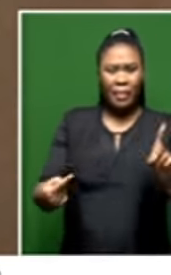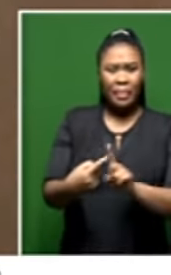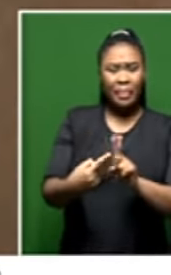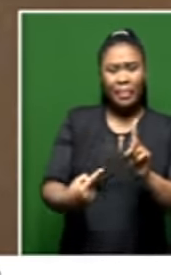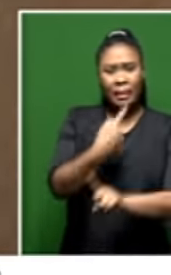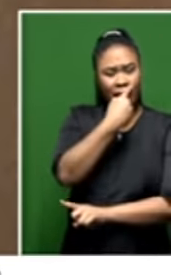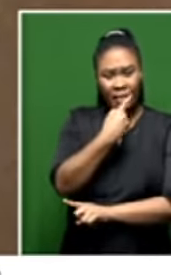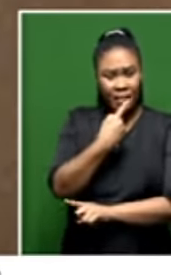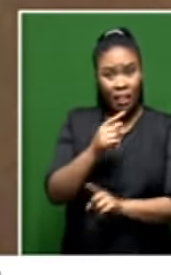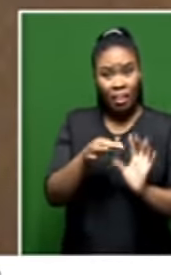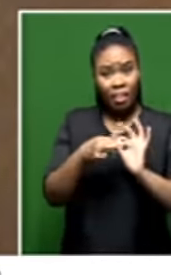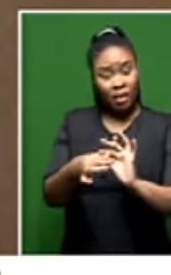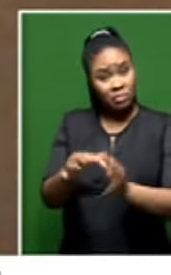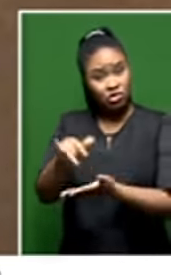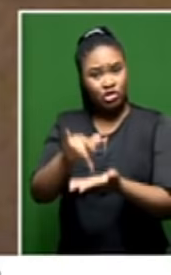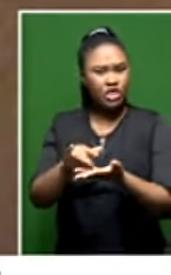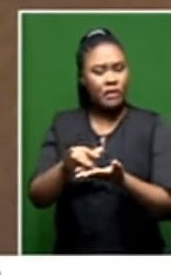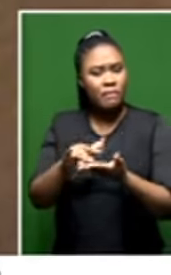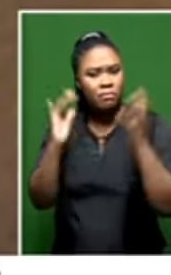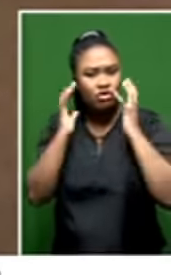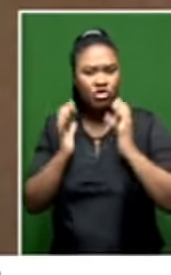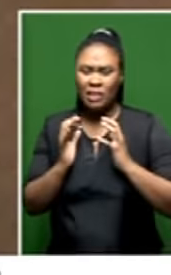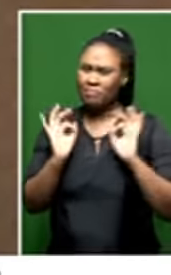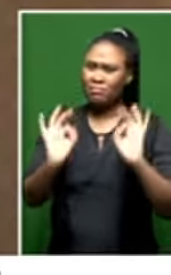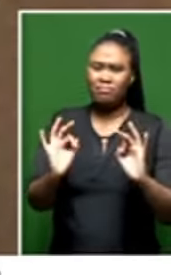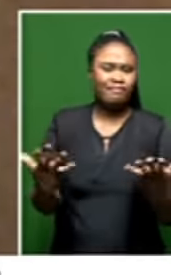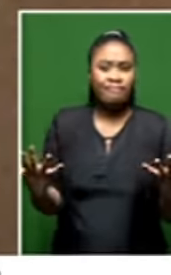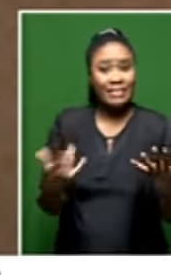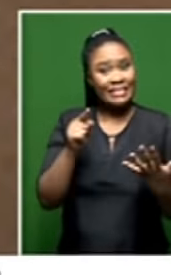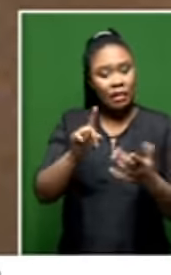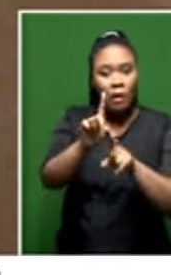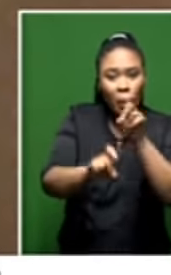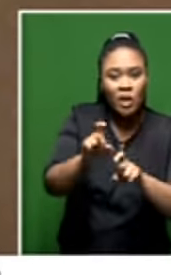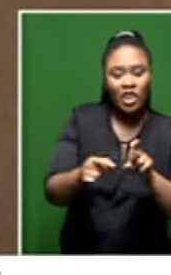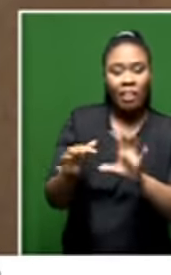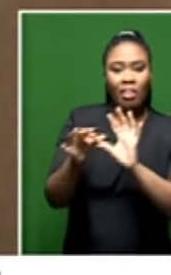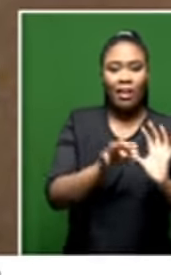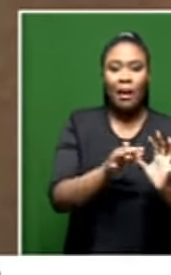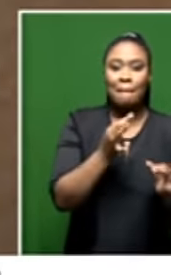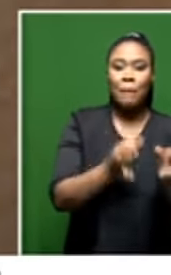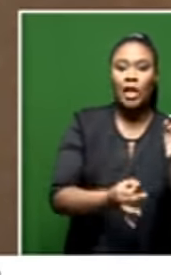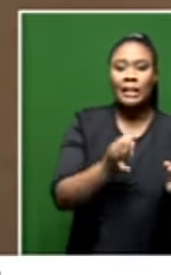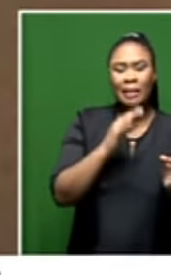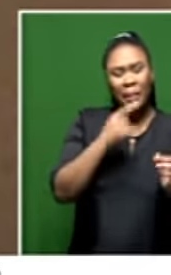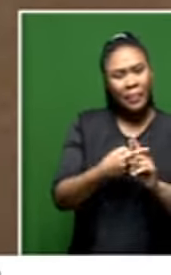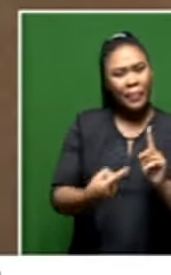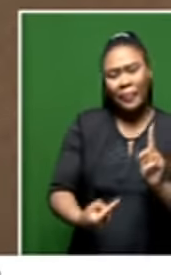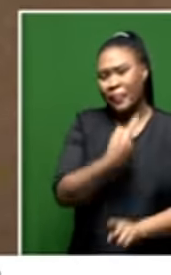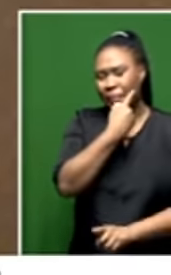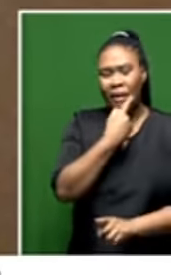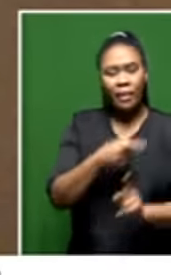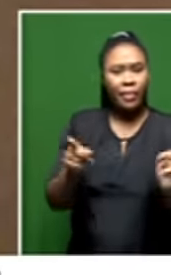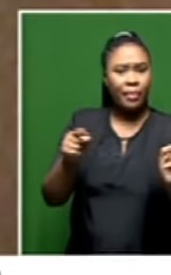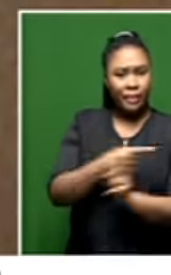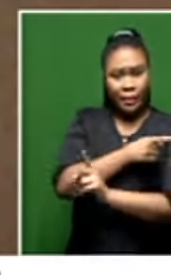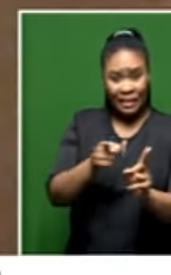do well as judges, but really they were dealing with political issues that were irrelevant to their job. And